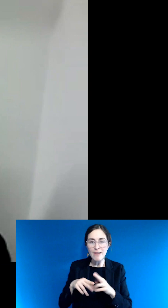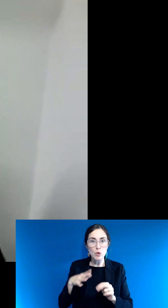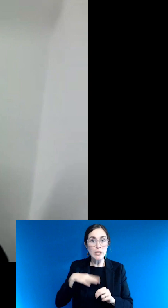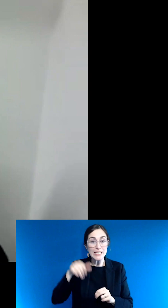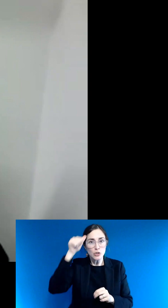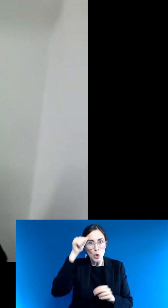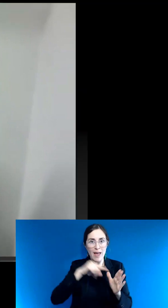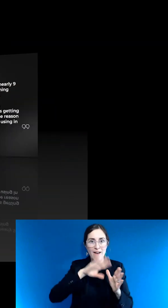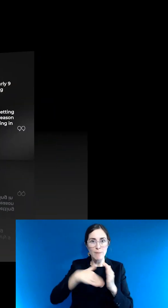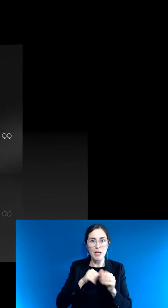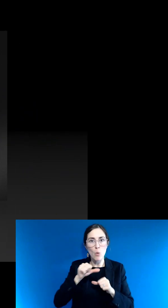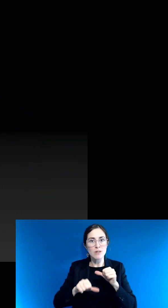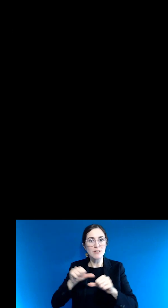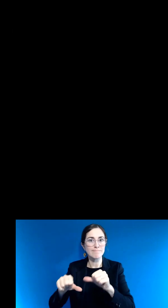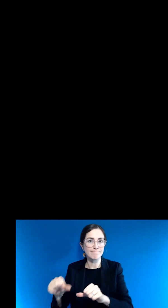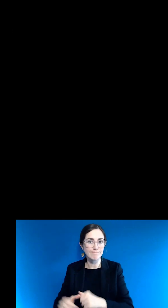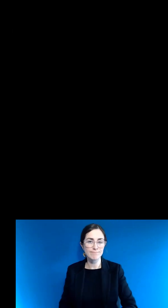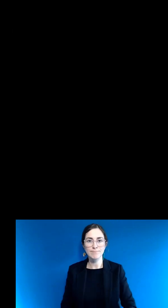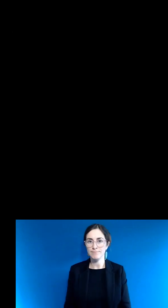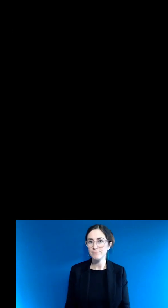look something up in alphabetical order.